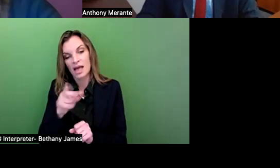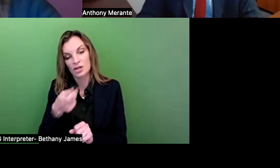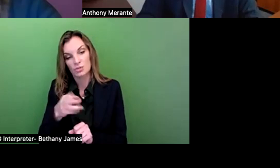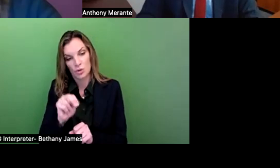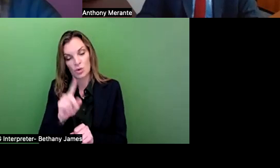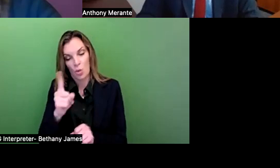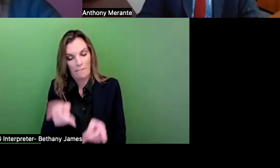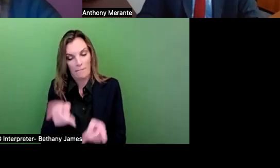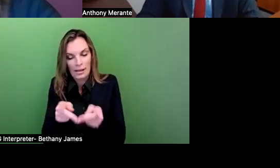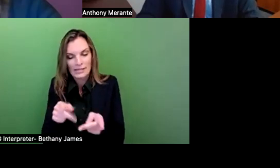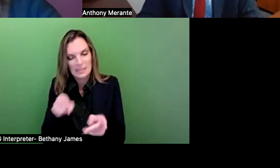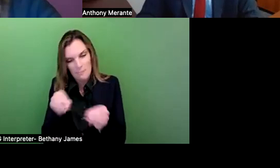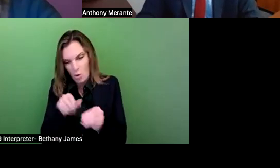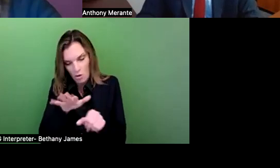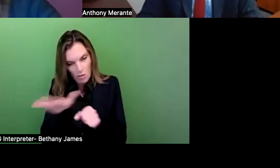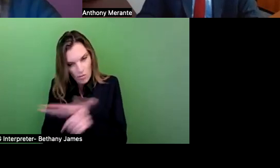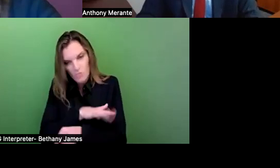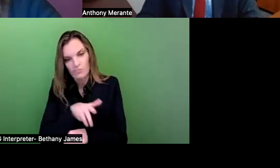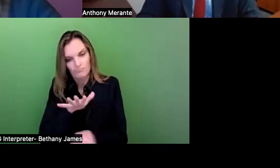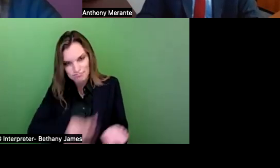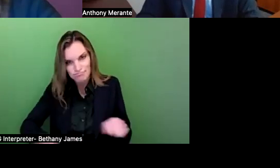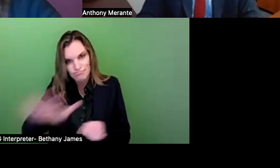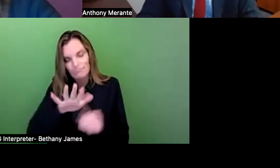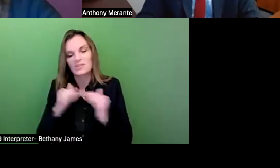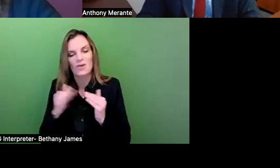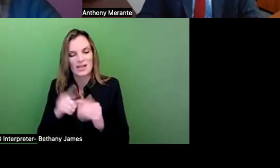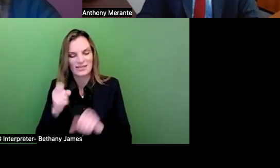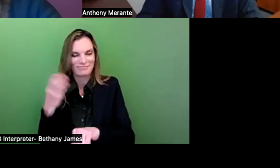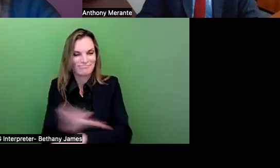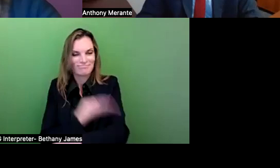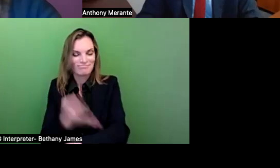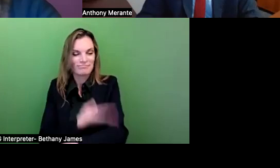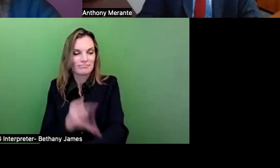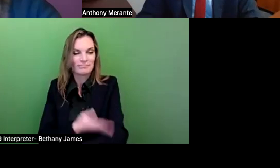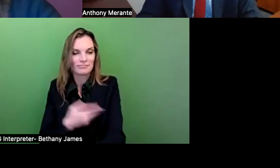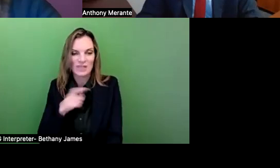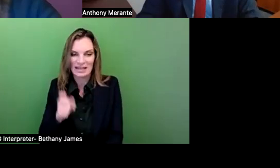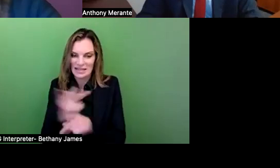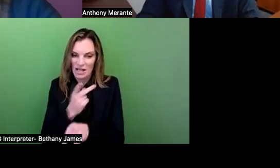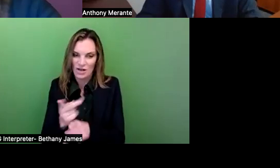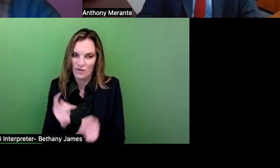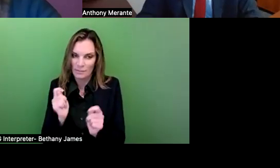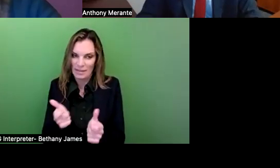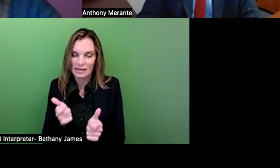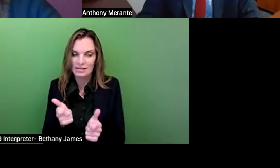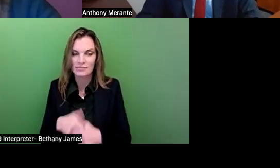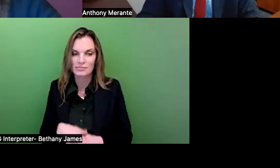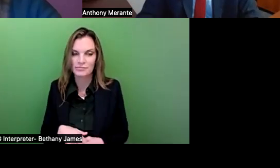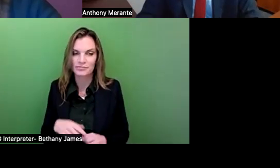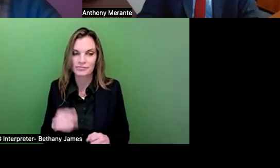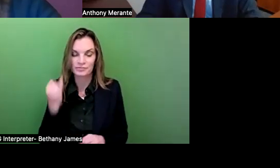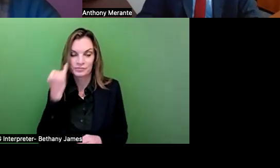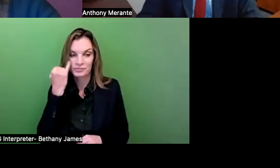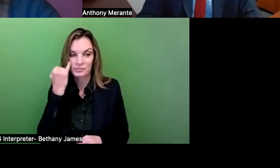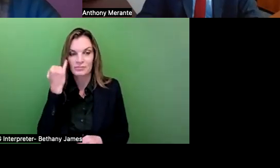whole downtown area needs to be redone all across the city. We have to take care of these issues immediately. Otherwise, again, without taking care of the